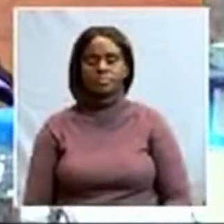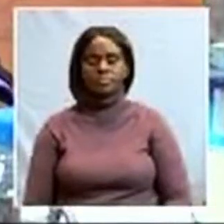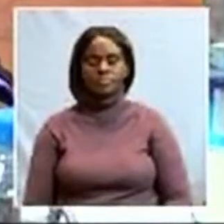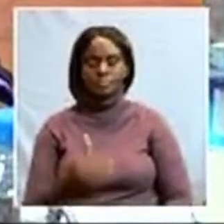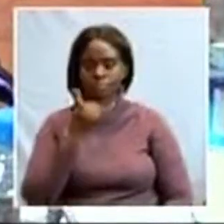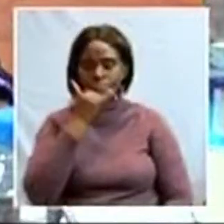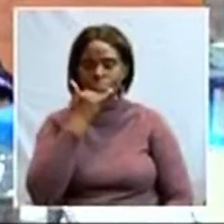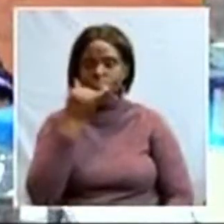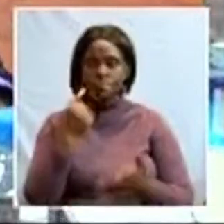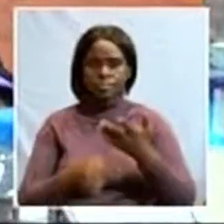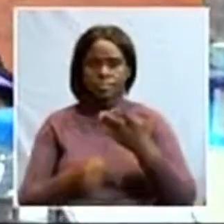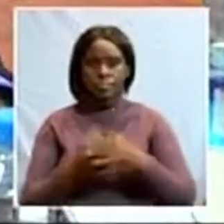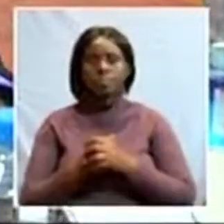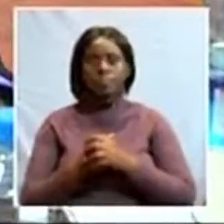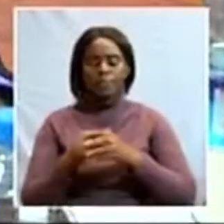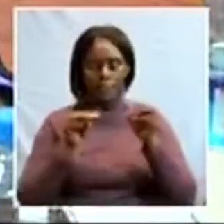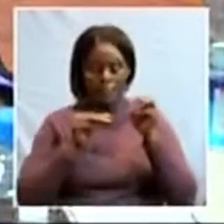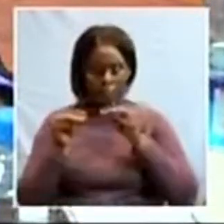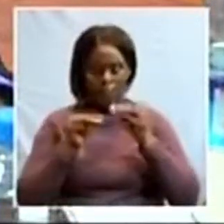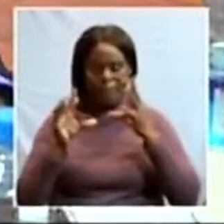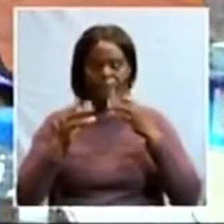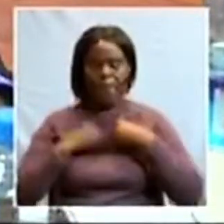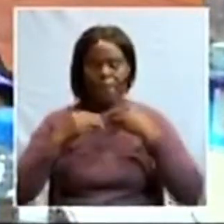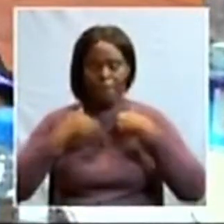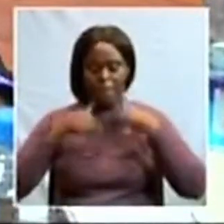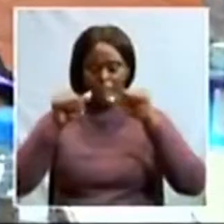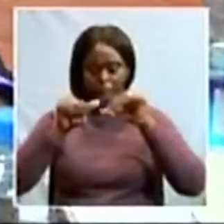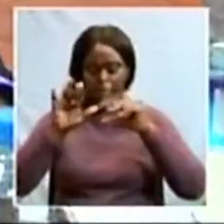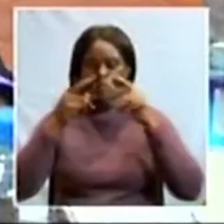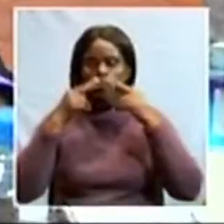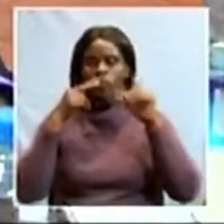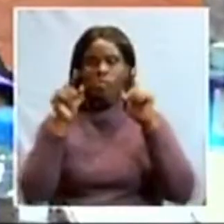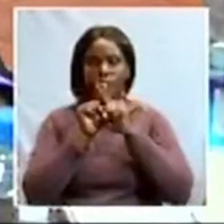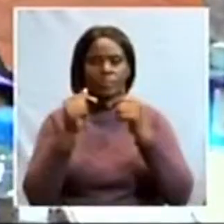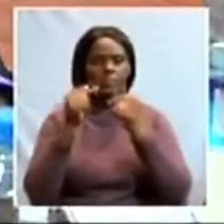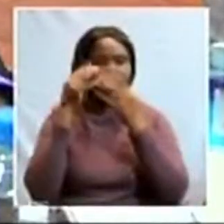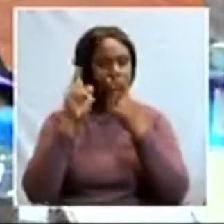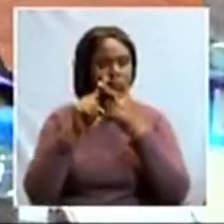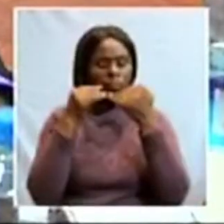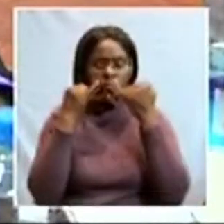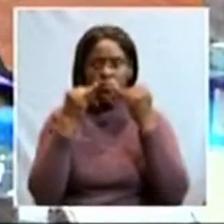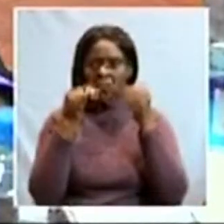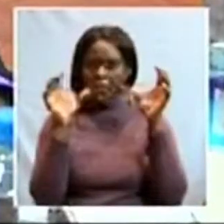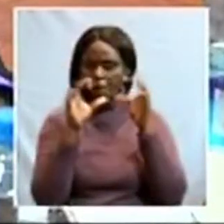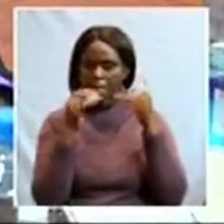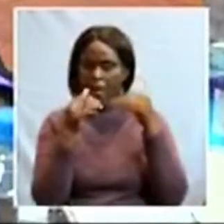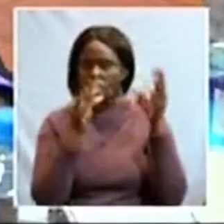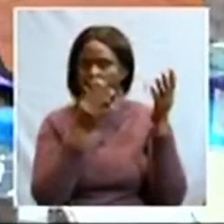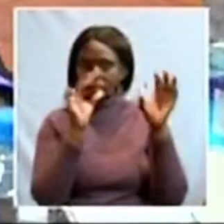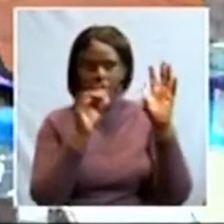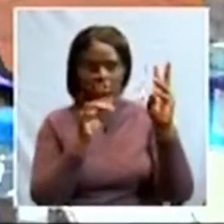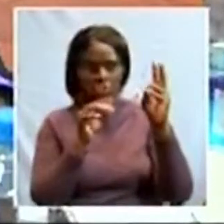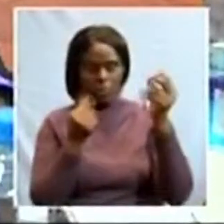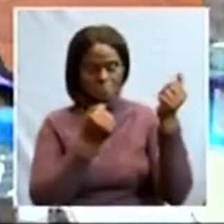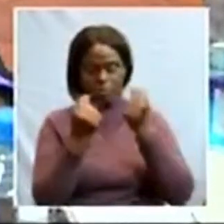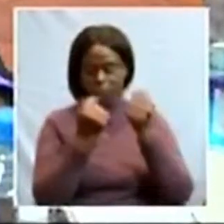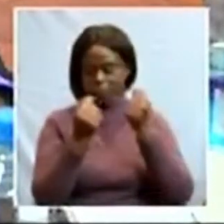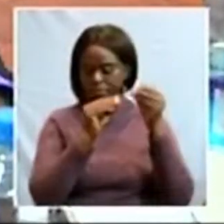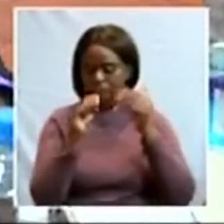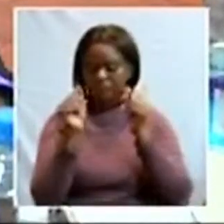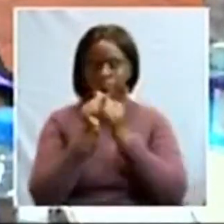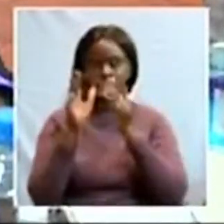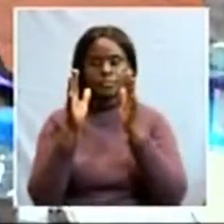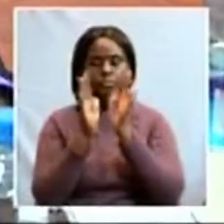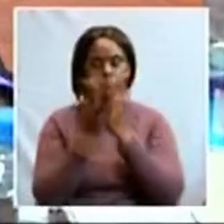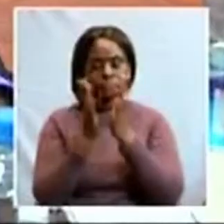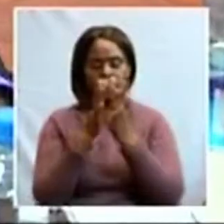Cause of query. Management acknowledges the auditor's findings and wish to state that council had 6 movable assets without